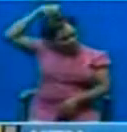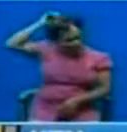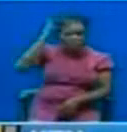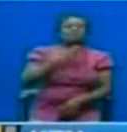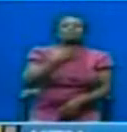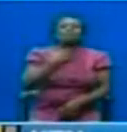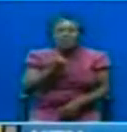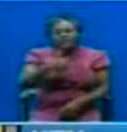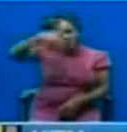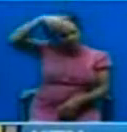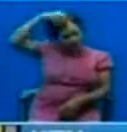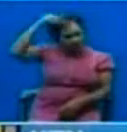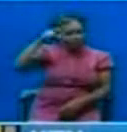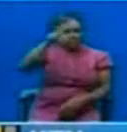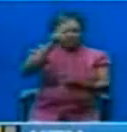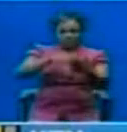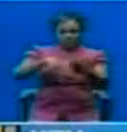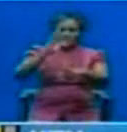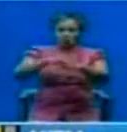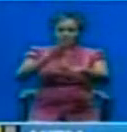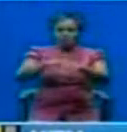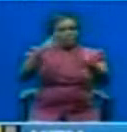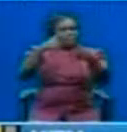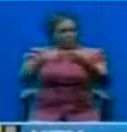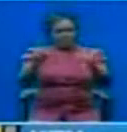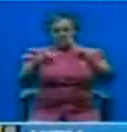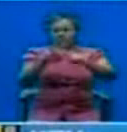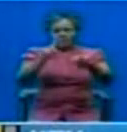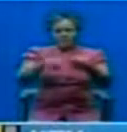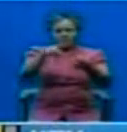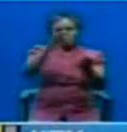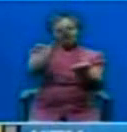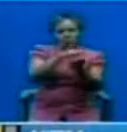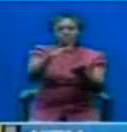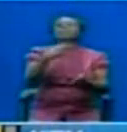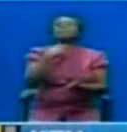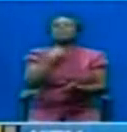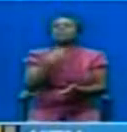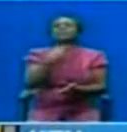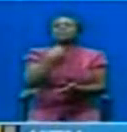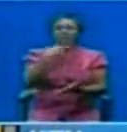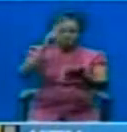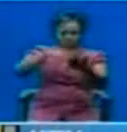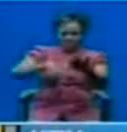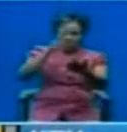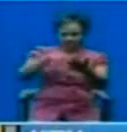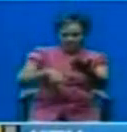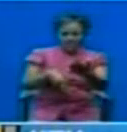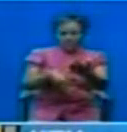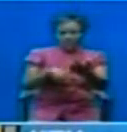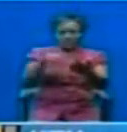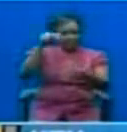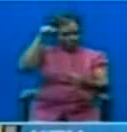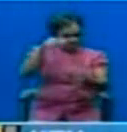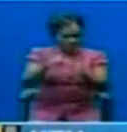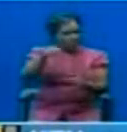wanted him to... Her reading is quite good by most standards. However, she gets stuck on the comprehension part of the exercise. Keep in